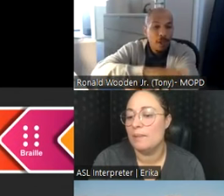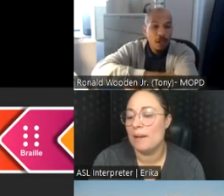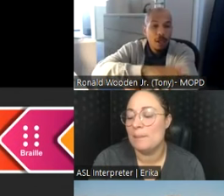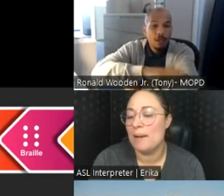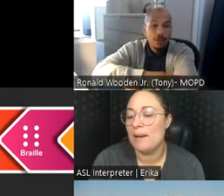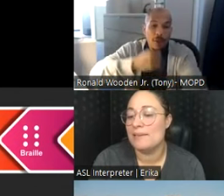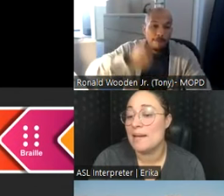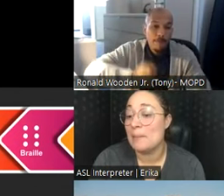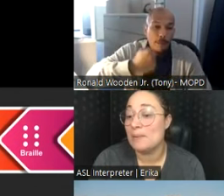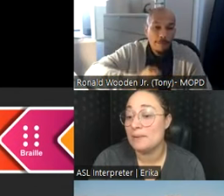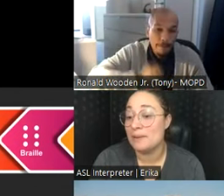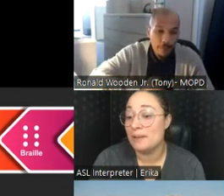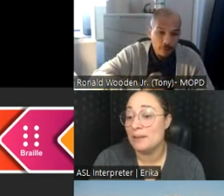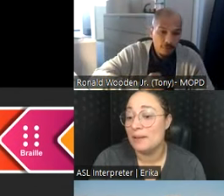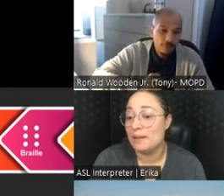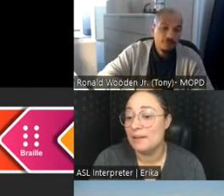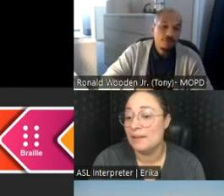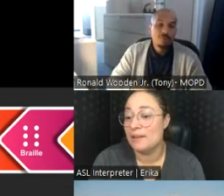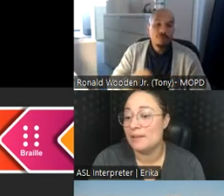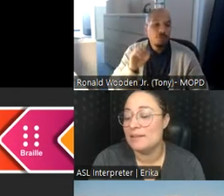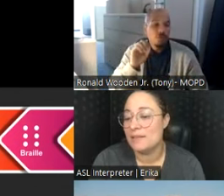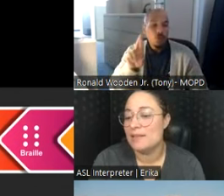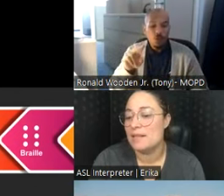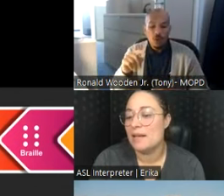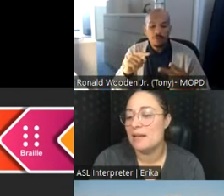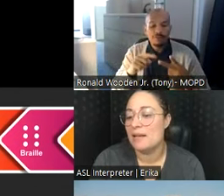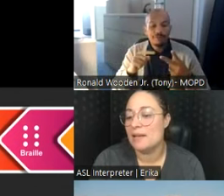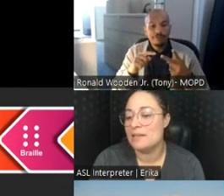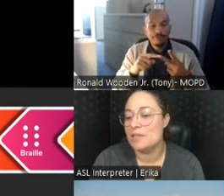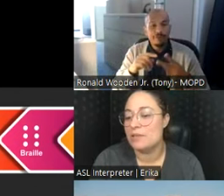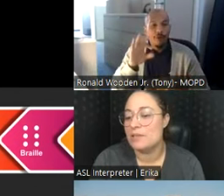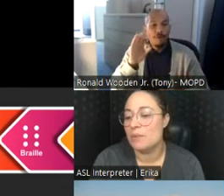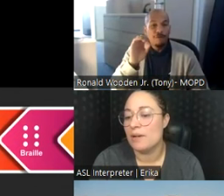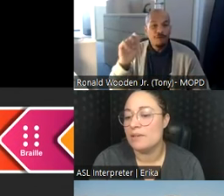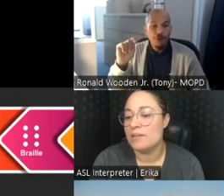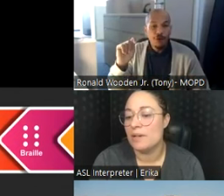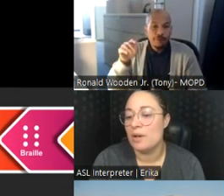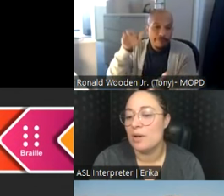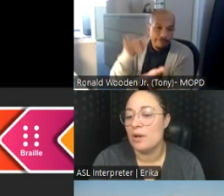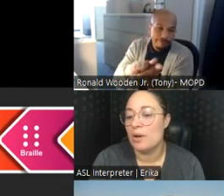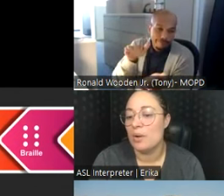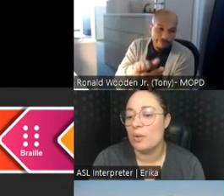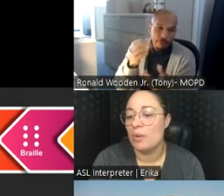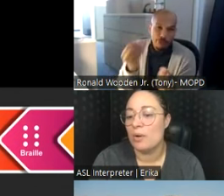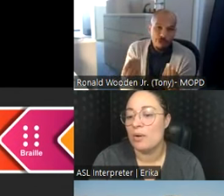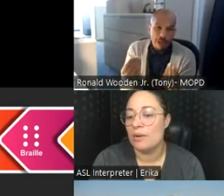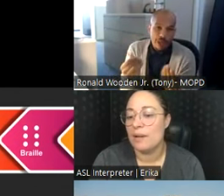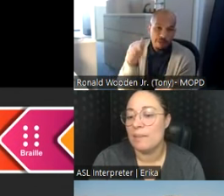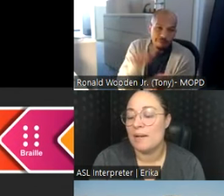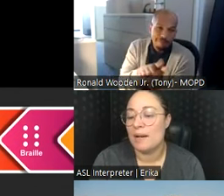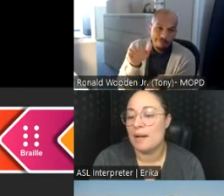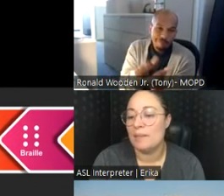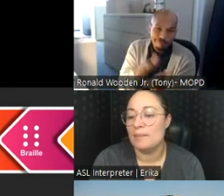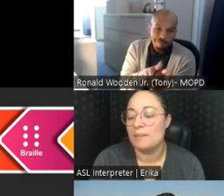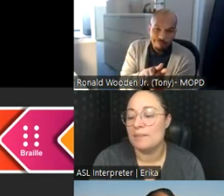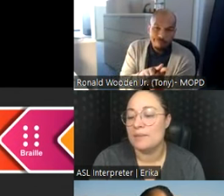one might bang on the table to get the attention of someone else, or they